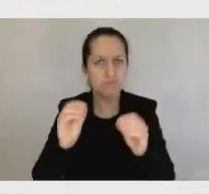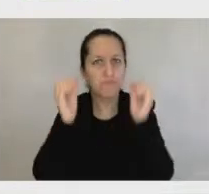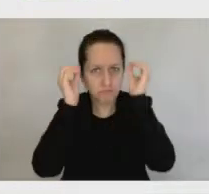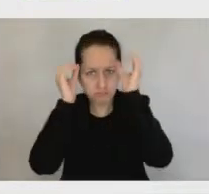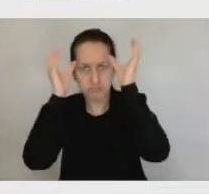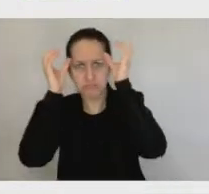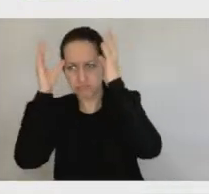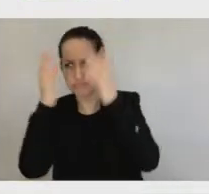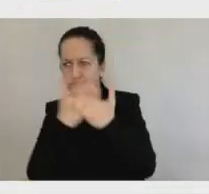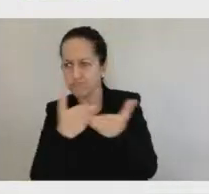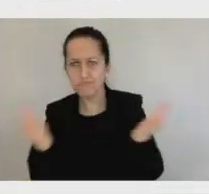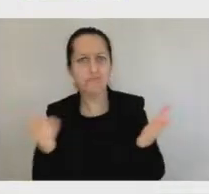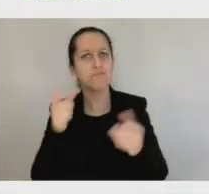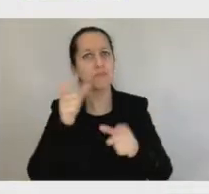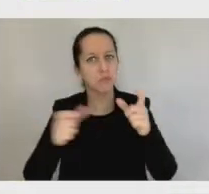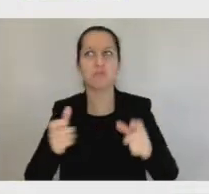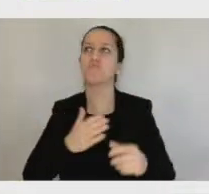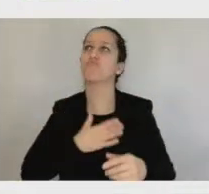This is the way of